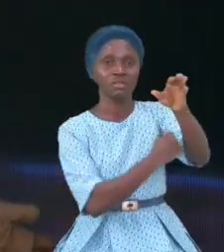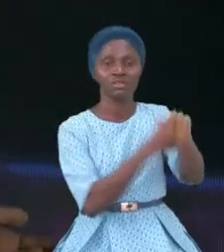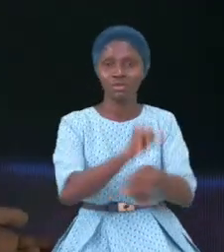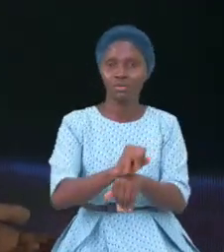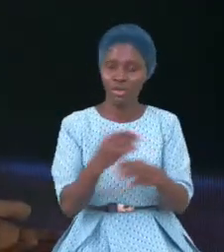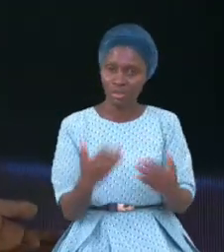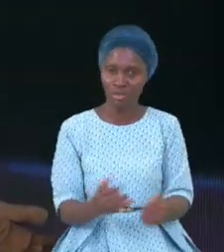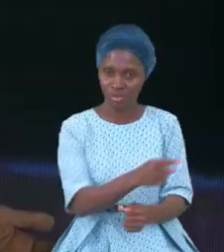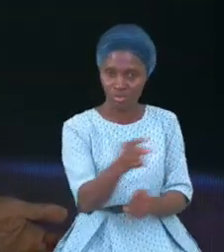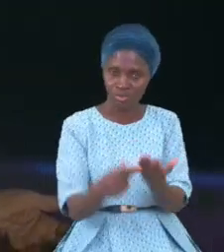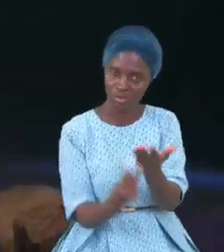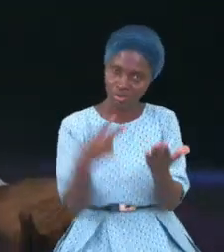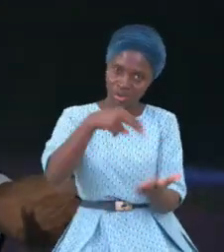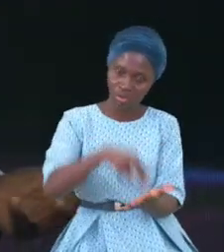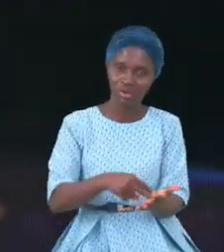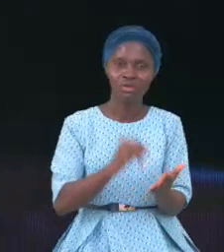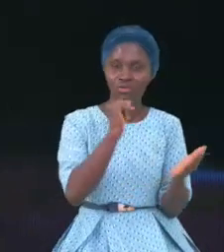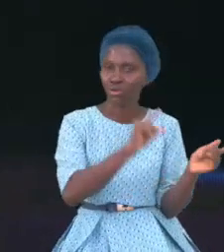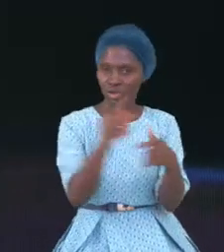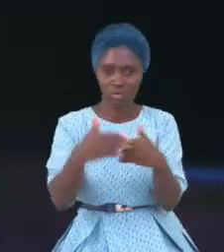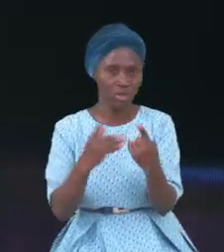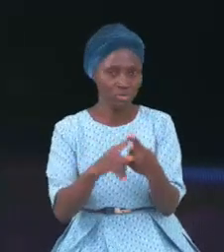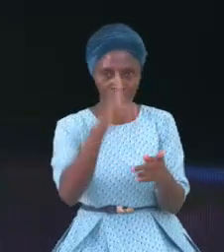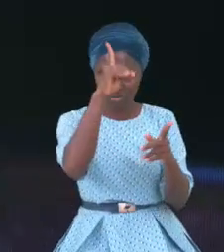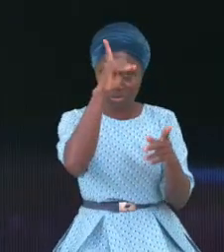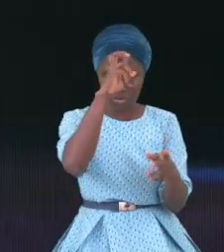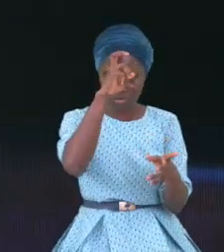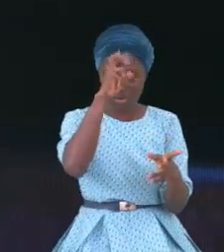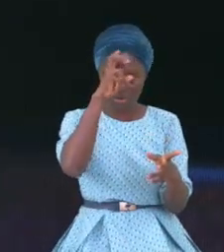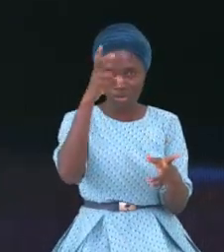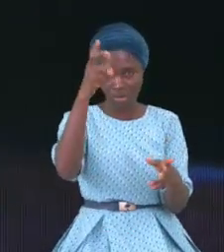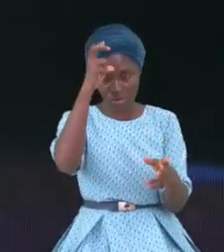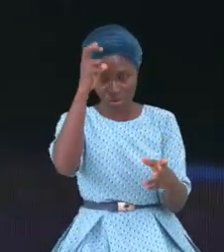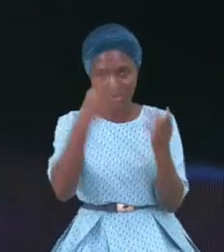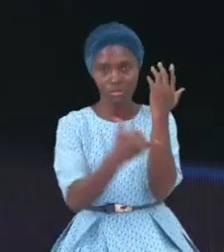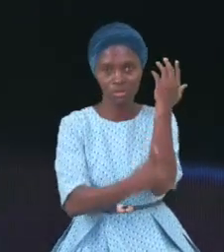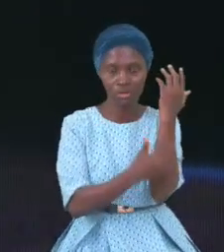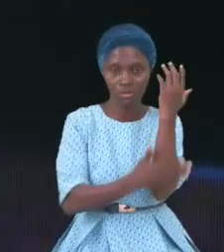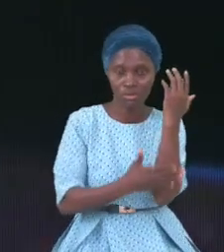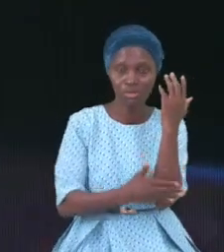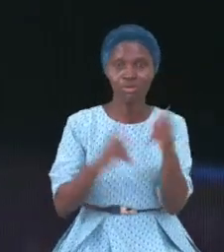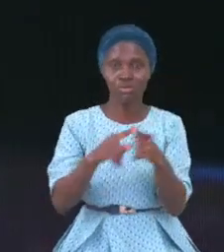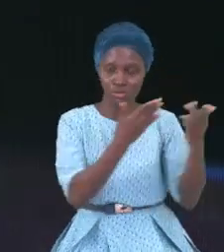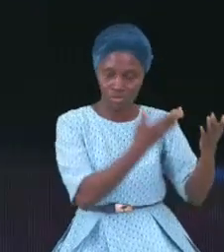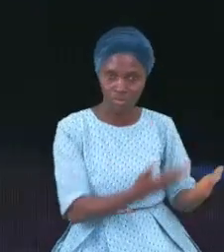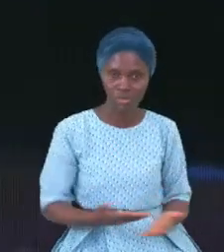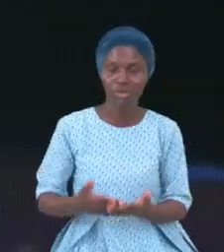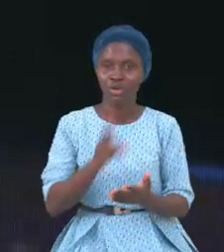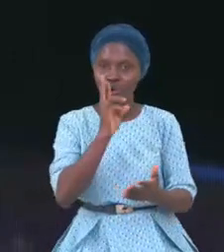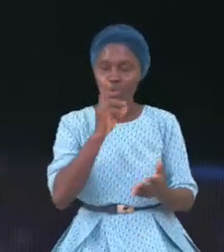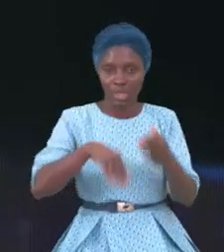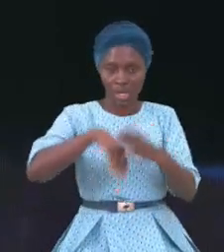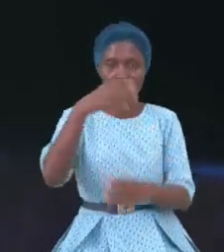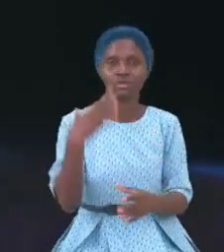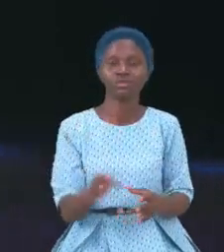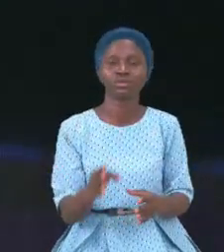repeat the story again and bring them water out of the rock and get them through the Red Sea and give them